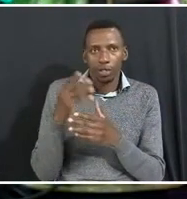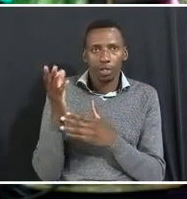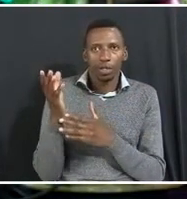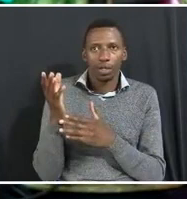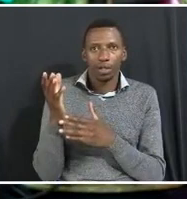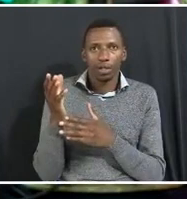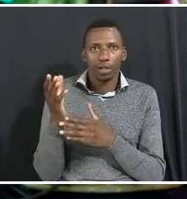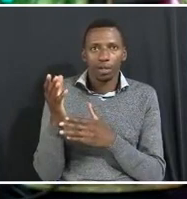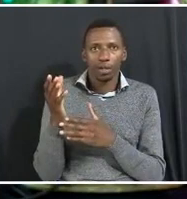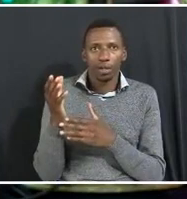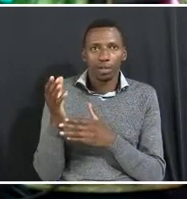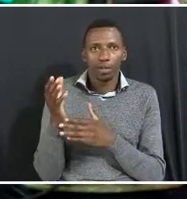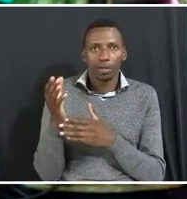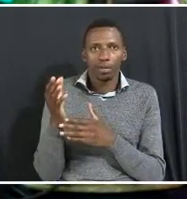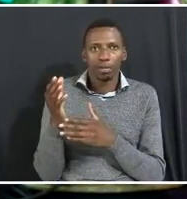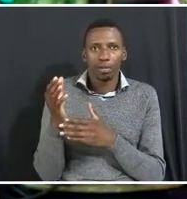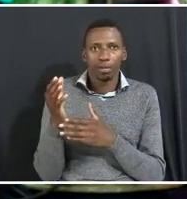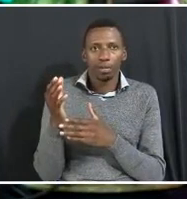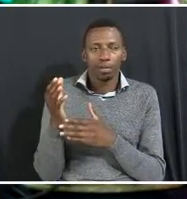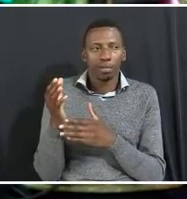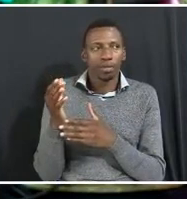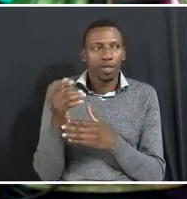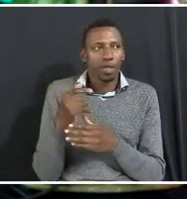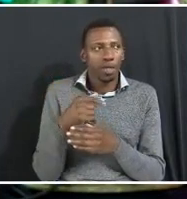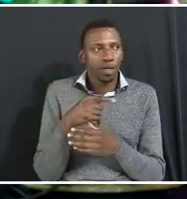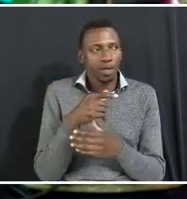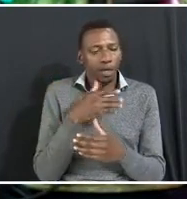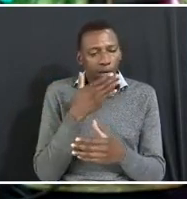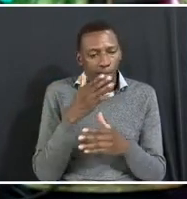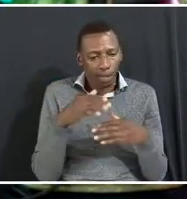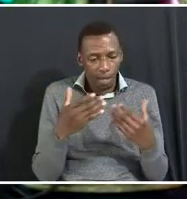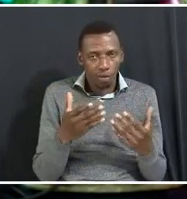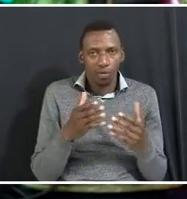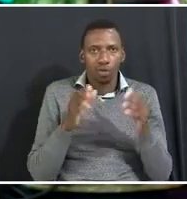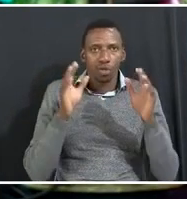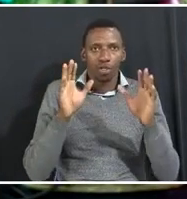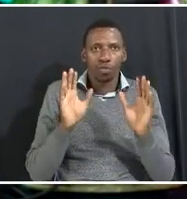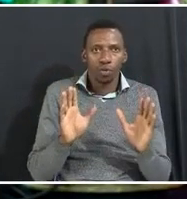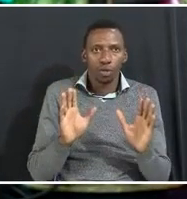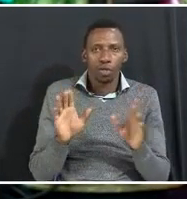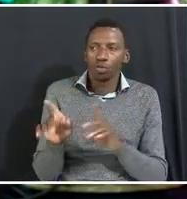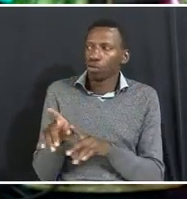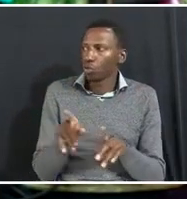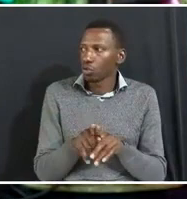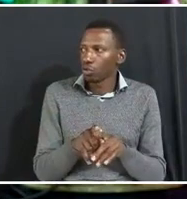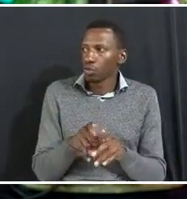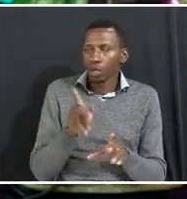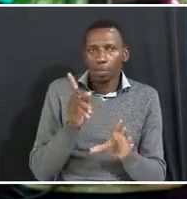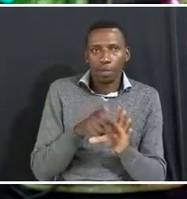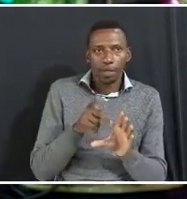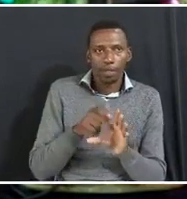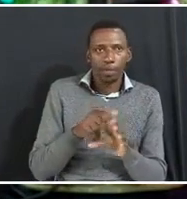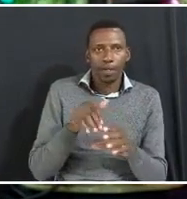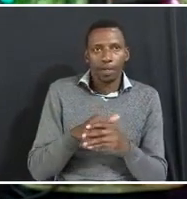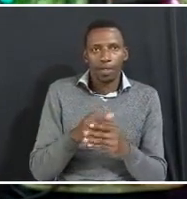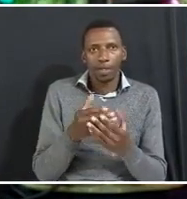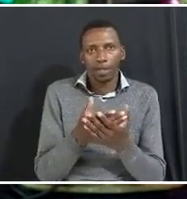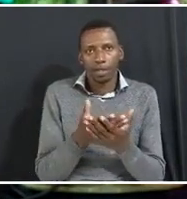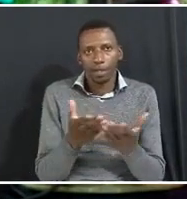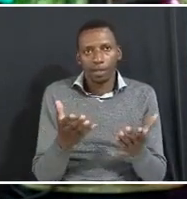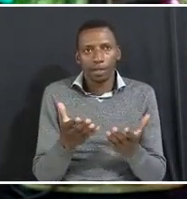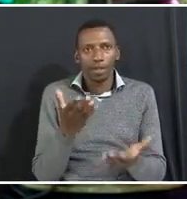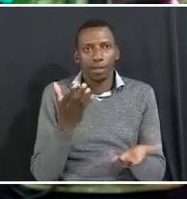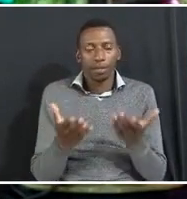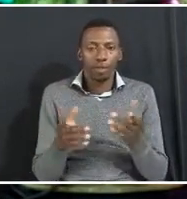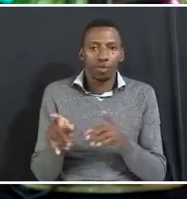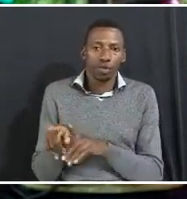So I would say that it is important that they also participate in this. And perhaps even